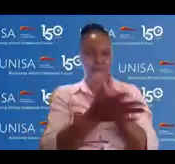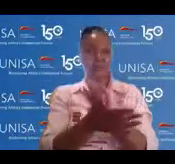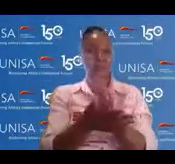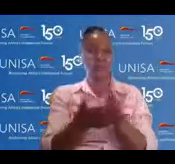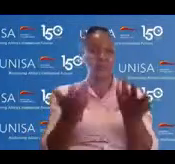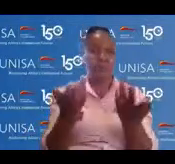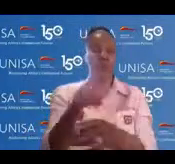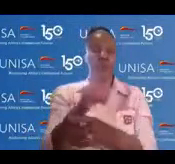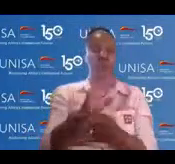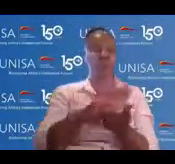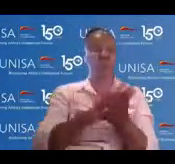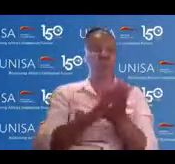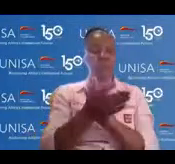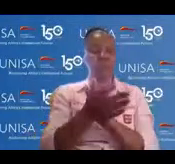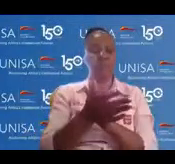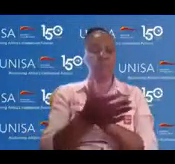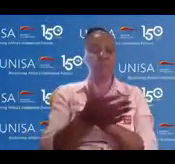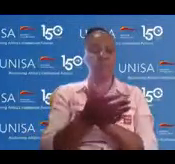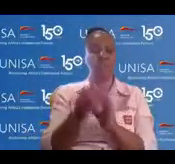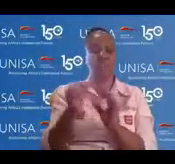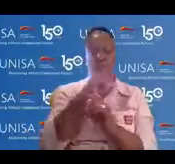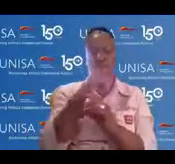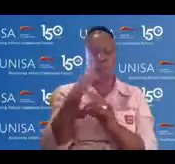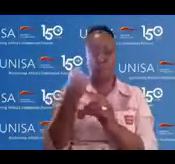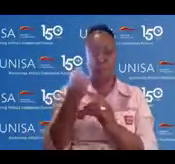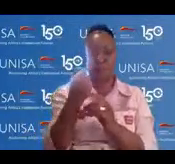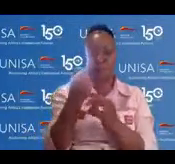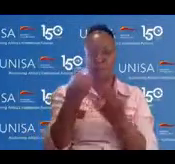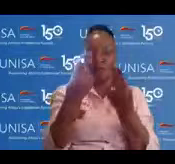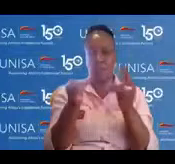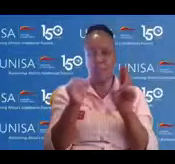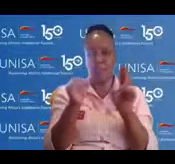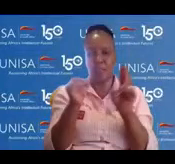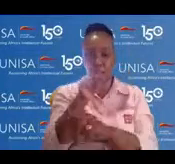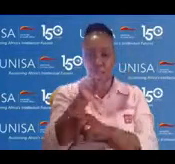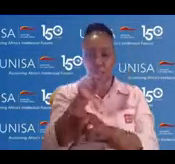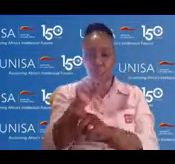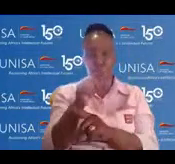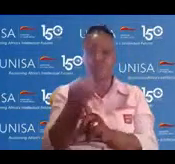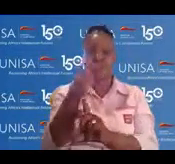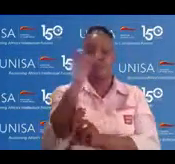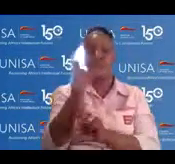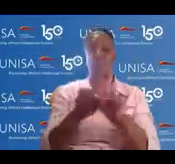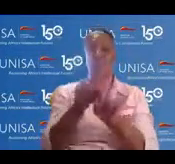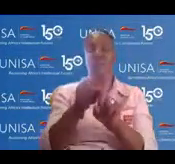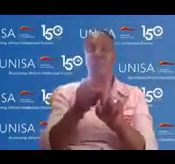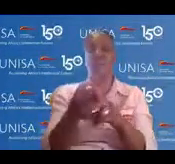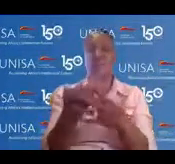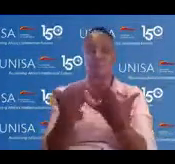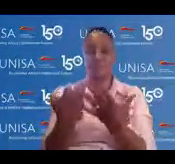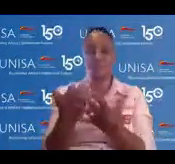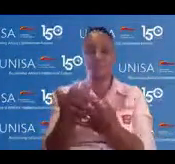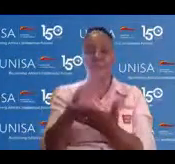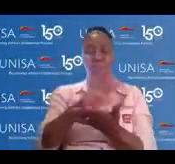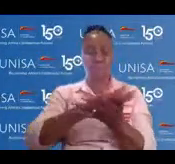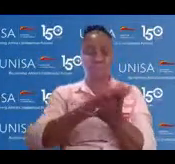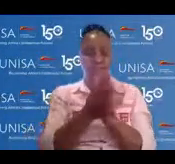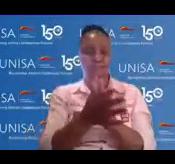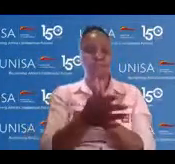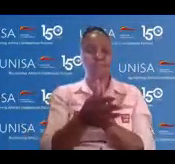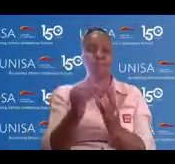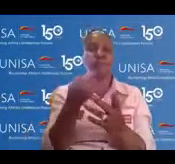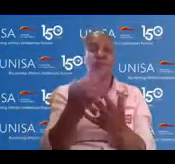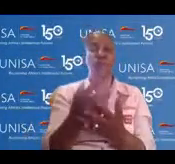for the university, but for you as a human. There is a tarnished academic record.